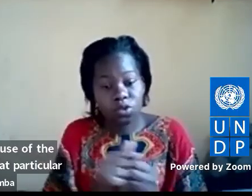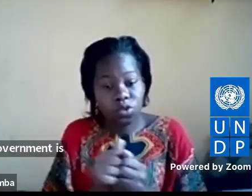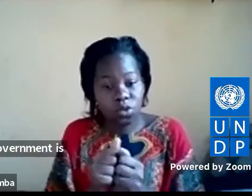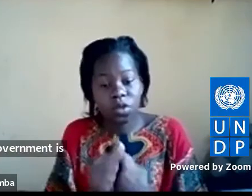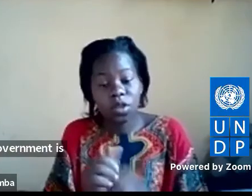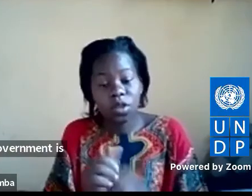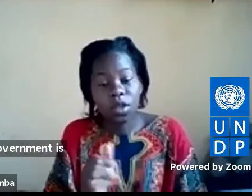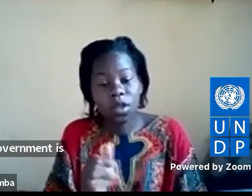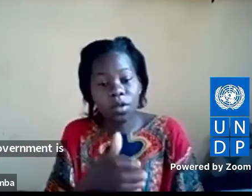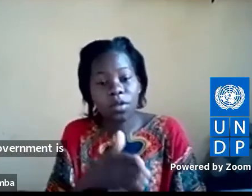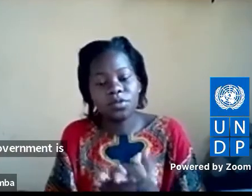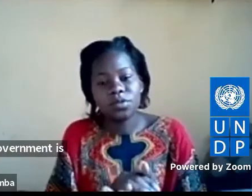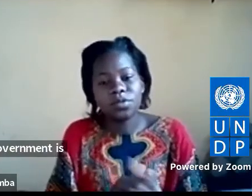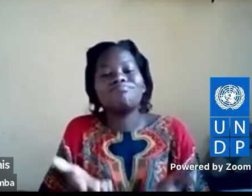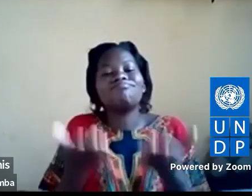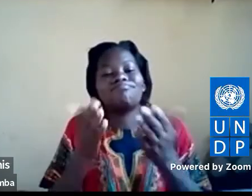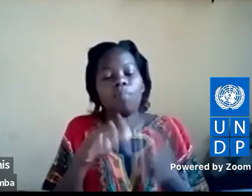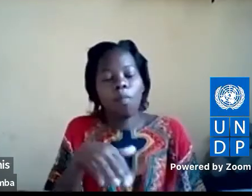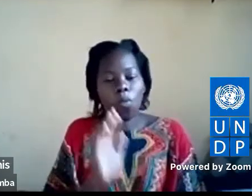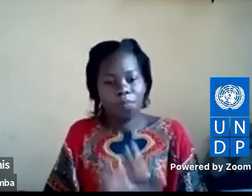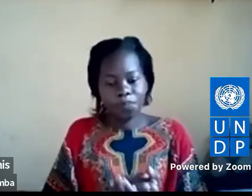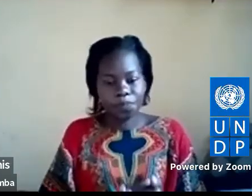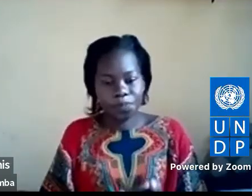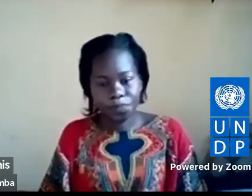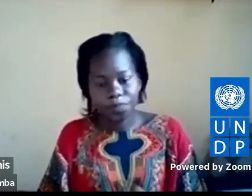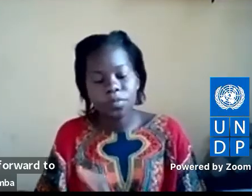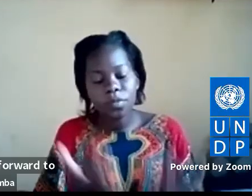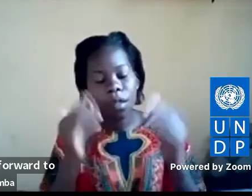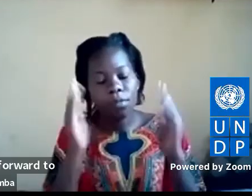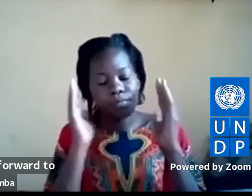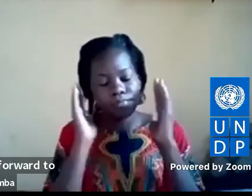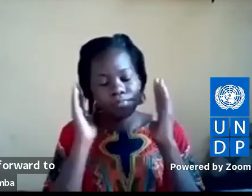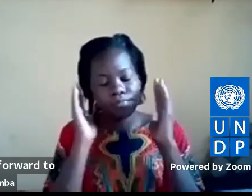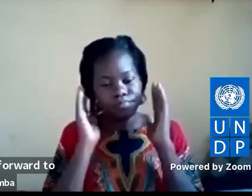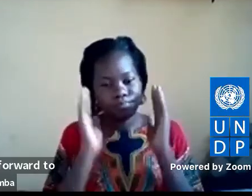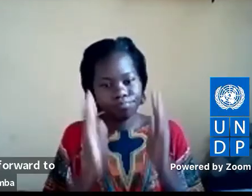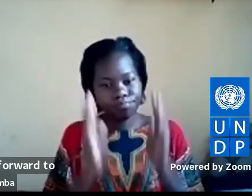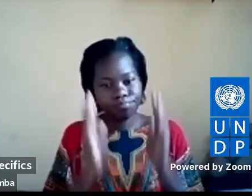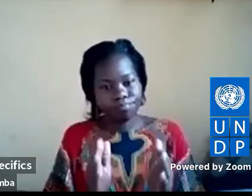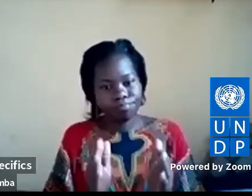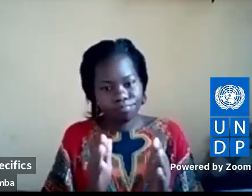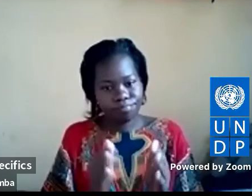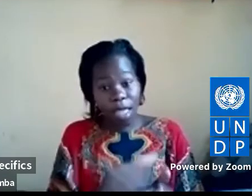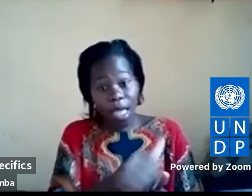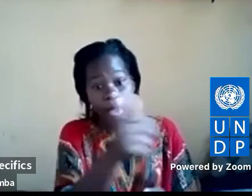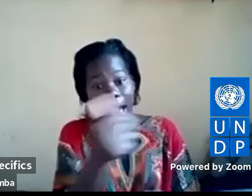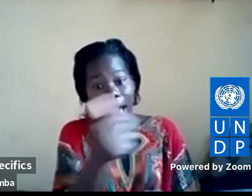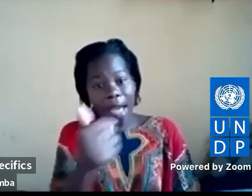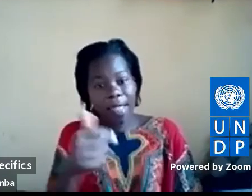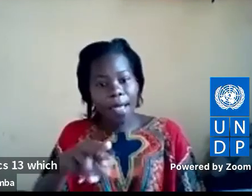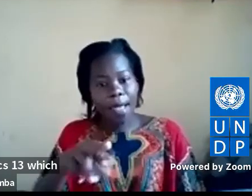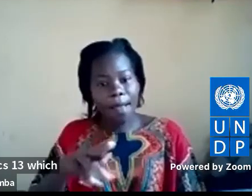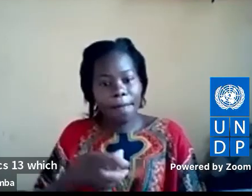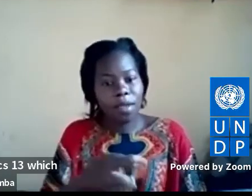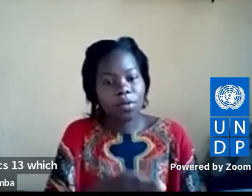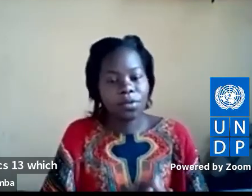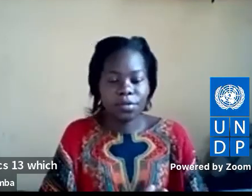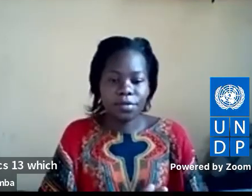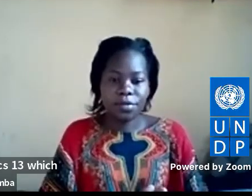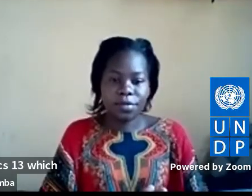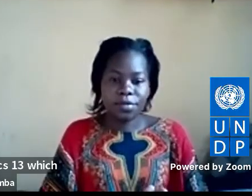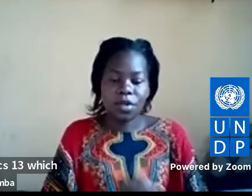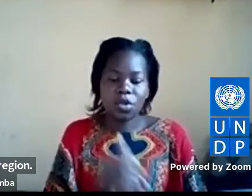let's look forward to the other minerals, the specifics that are in which place, especially in Karamoja region, since